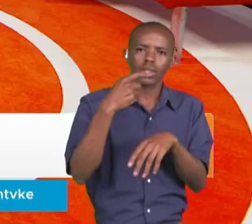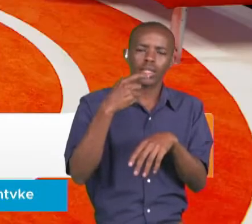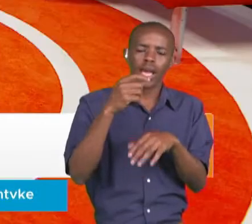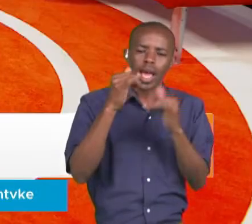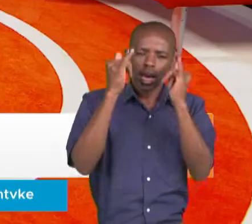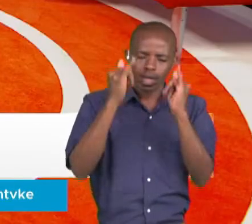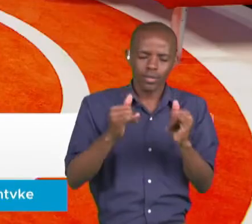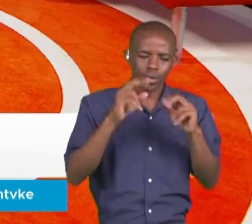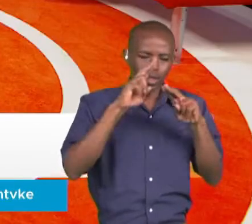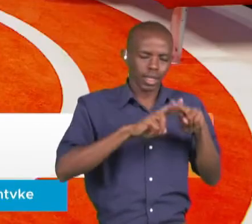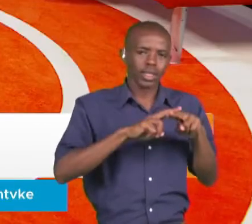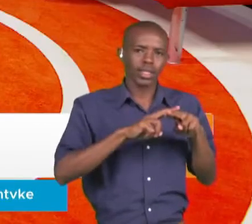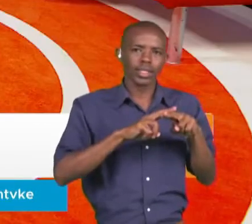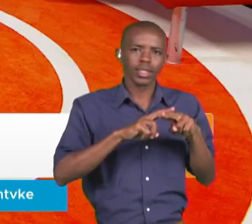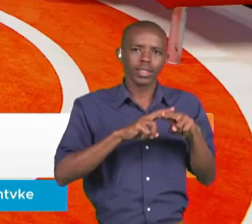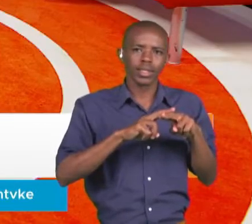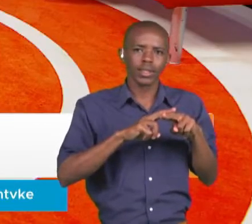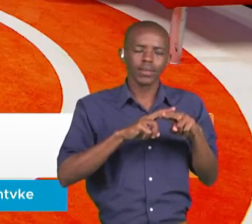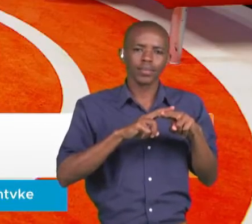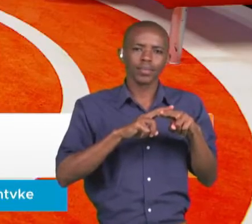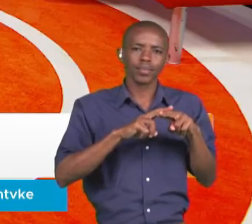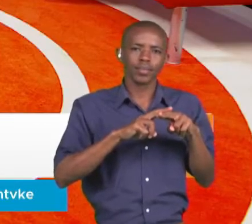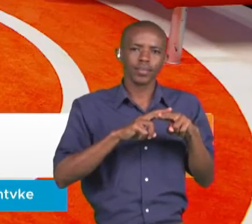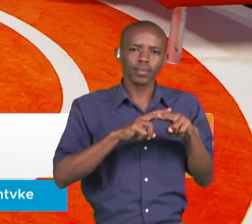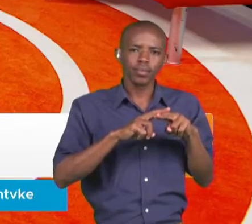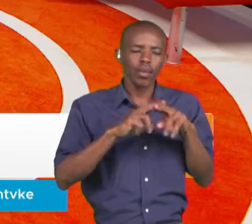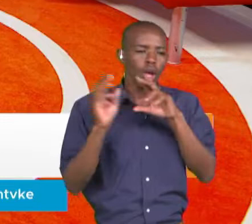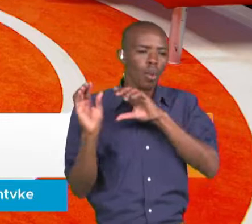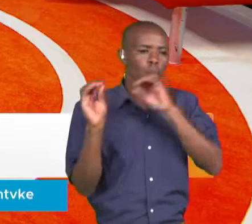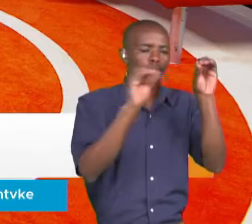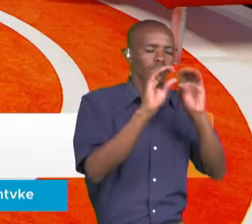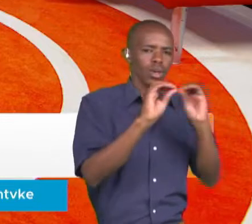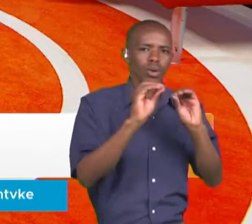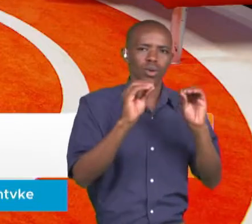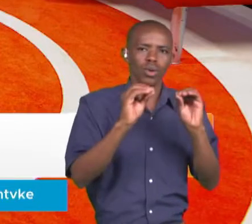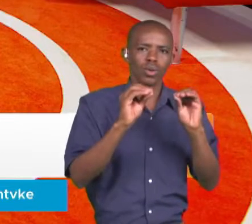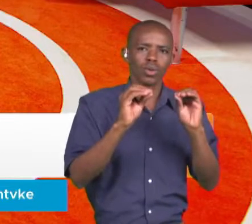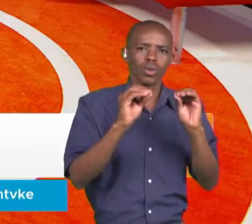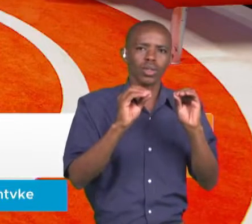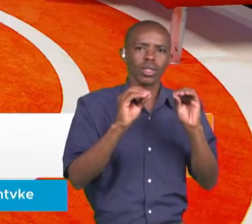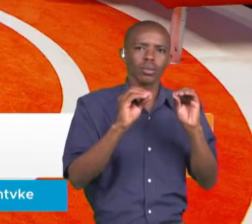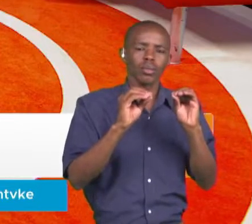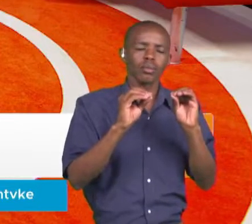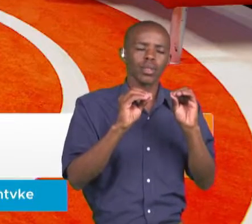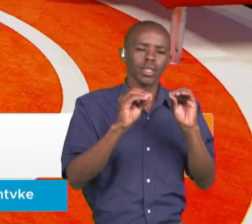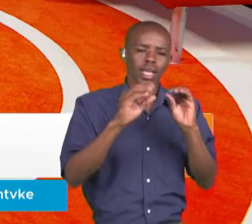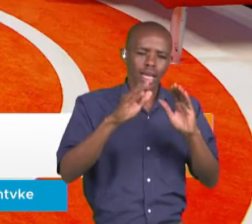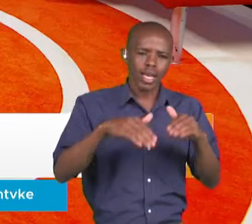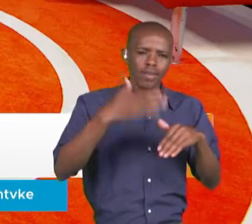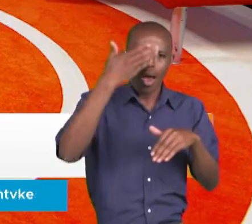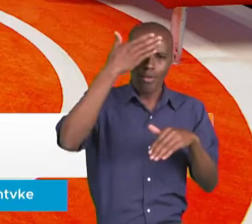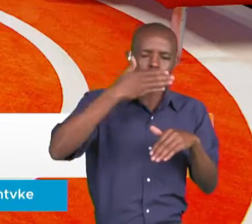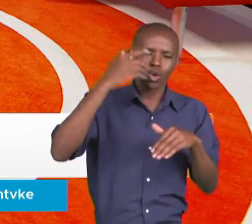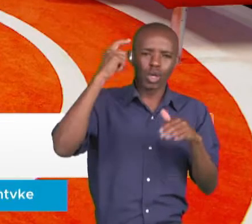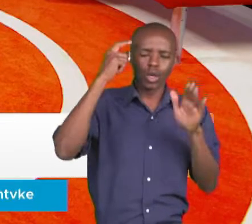in Las Vegas. Very strange. Somebody sitting in Las Vegas. Okay. They don't even have to go there. Somebody sitting in Las Vegas, they can give us even facial recognitions. Yeah.